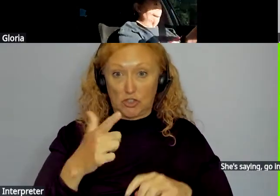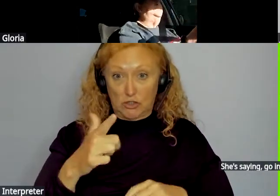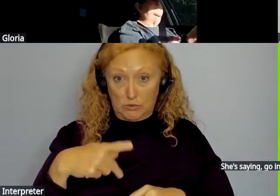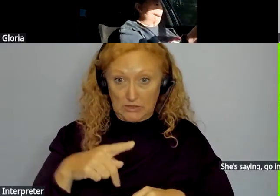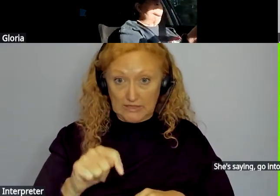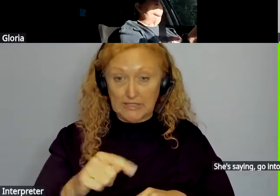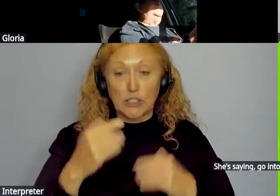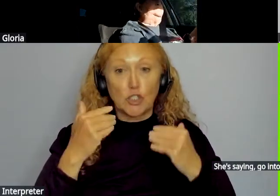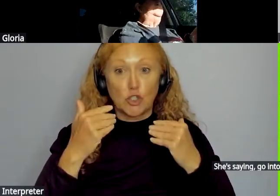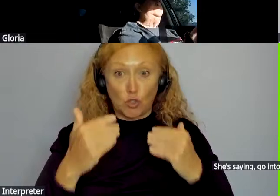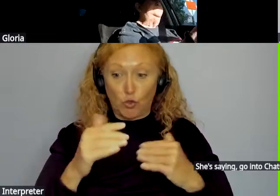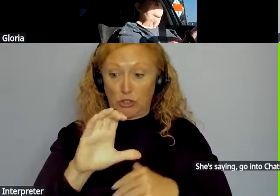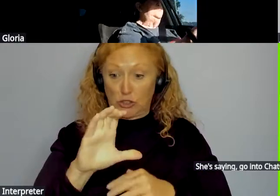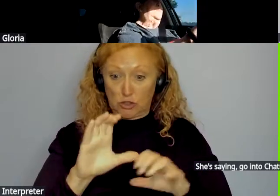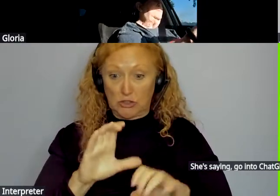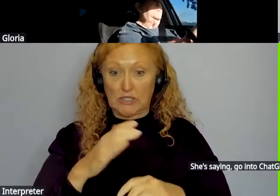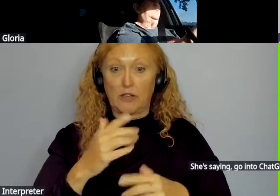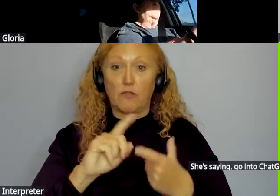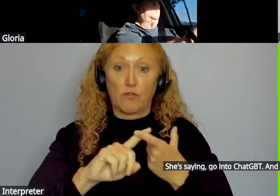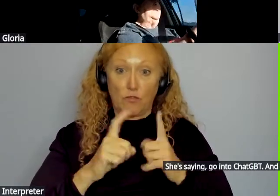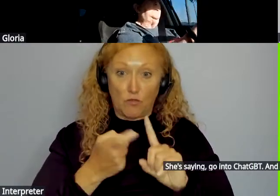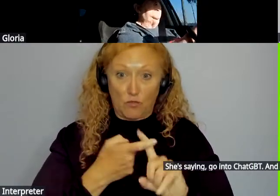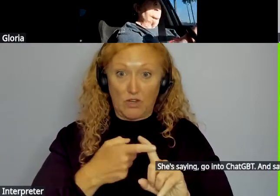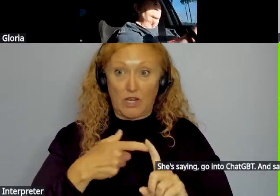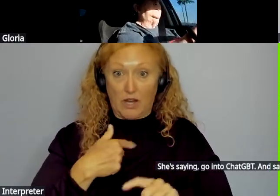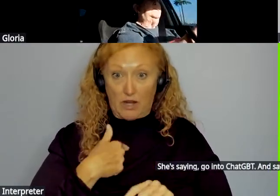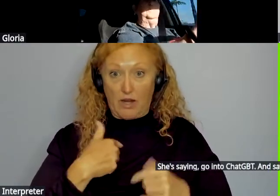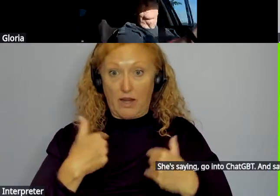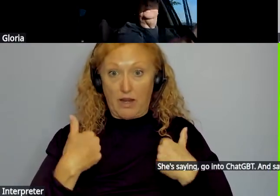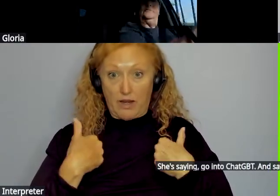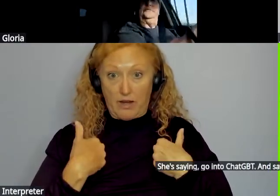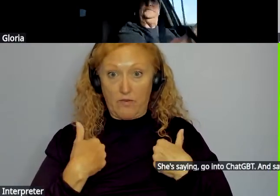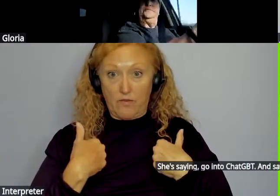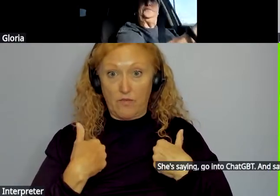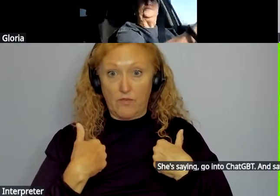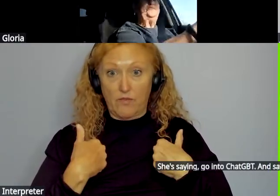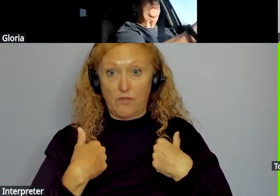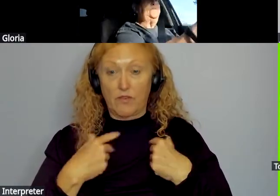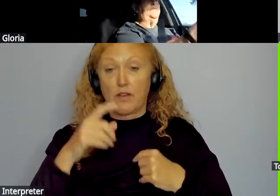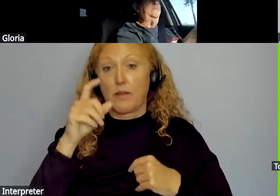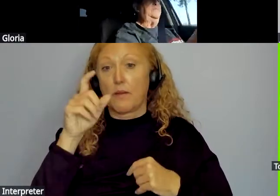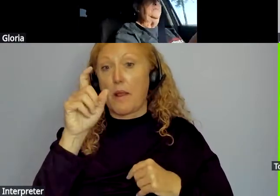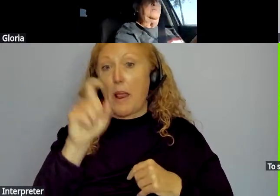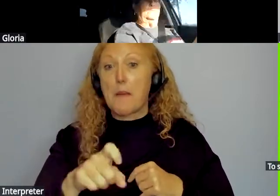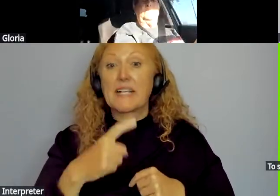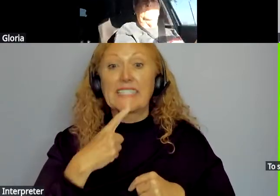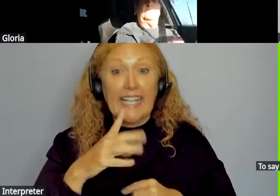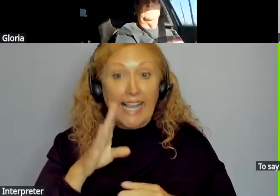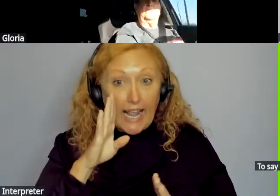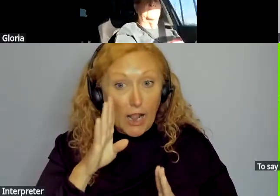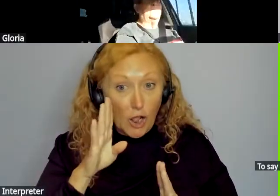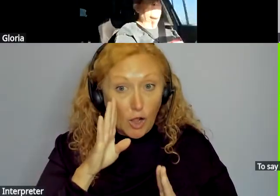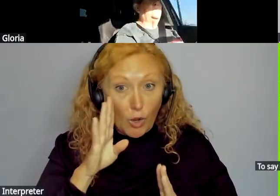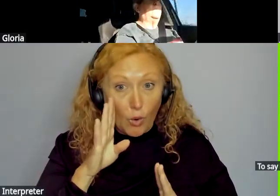"Hey ChatGPT, hey friend, I've got to say hello